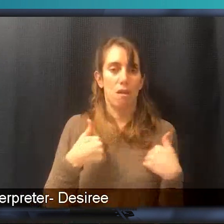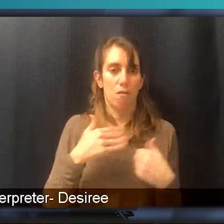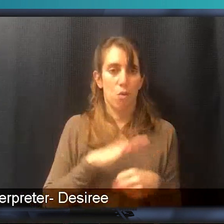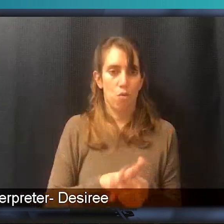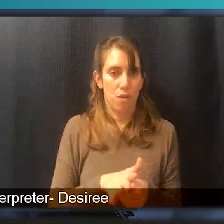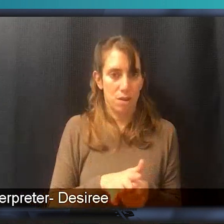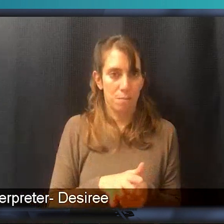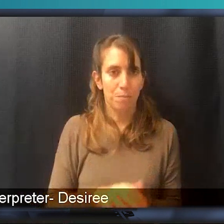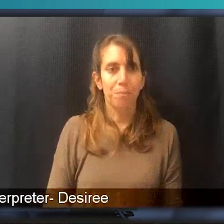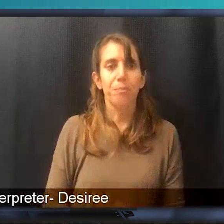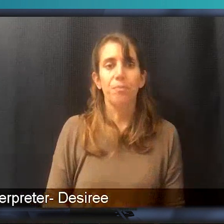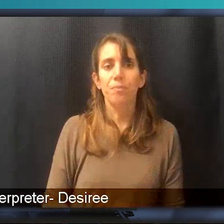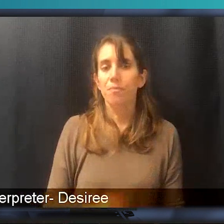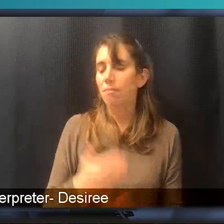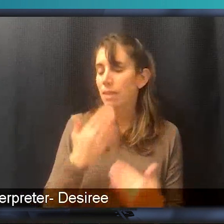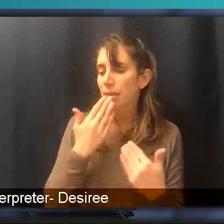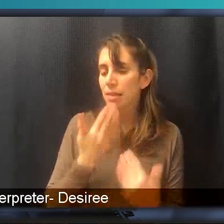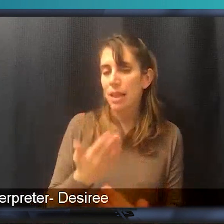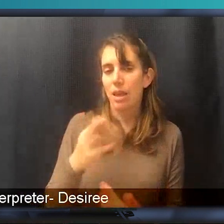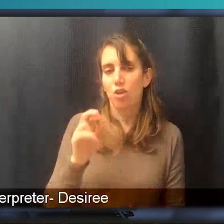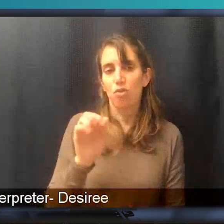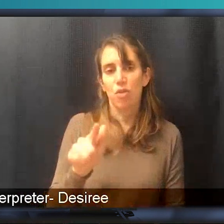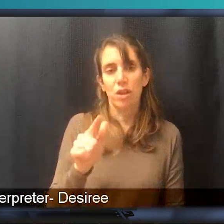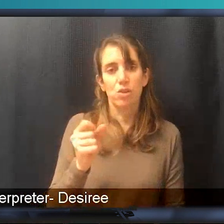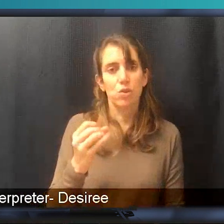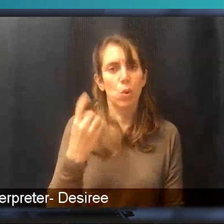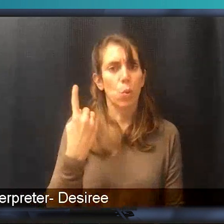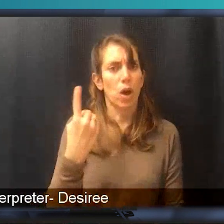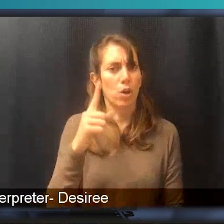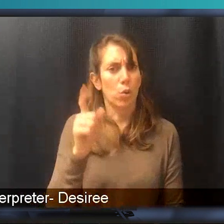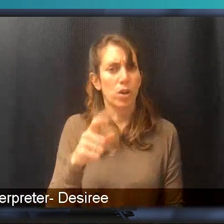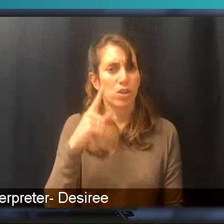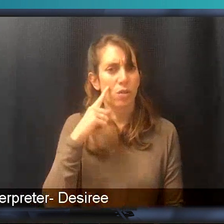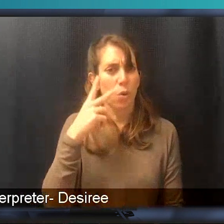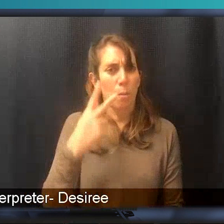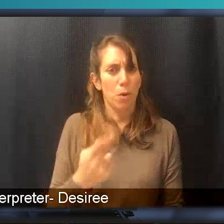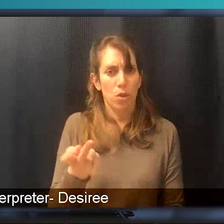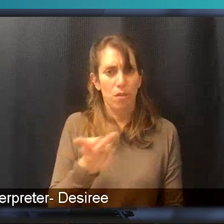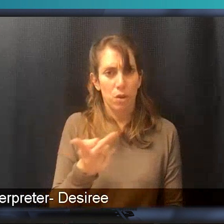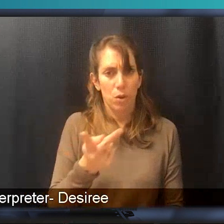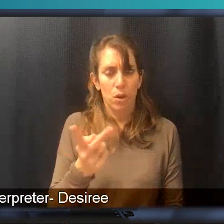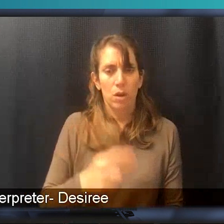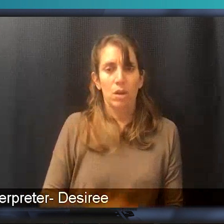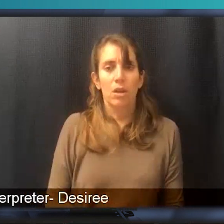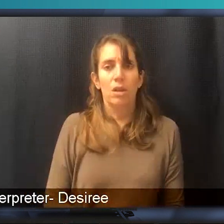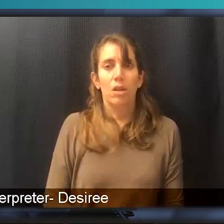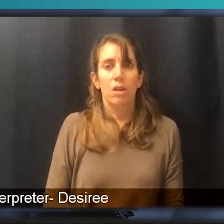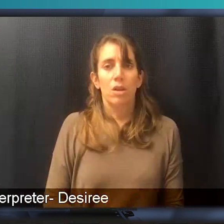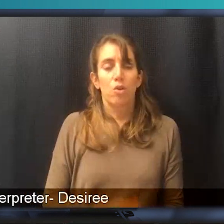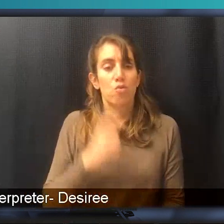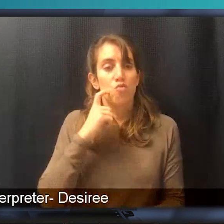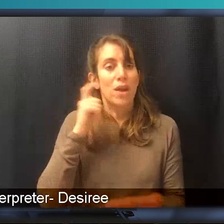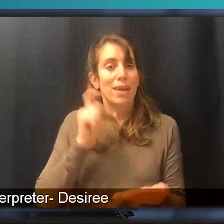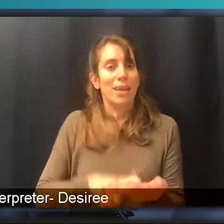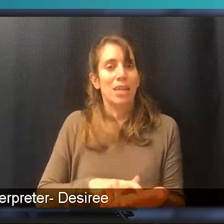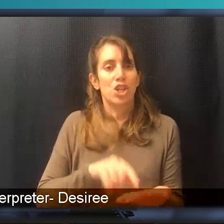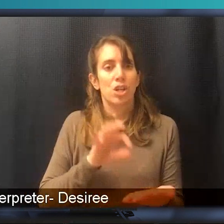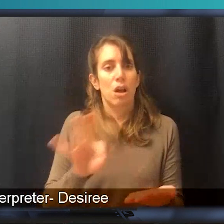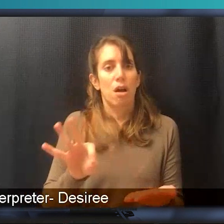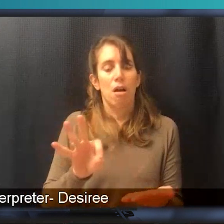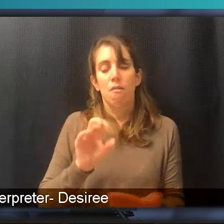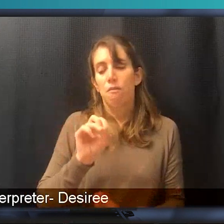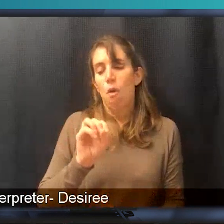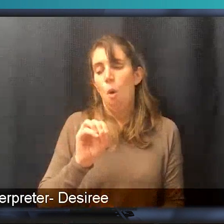Thank you, Rachel. So I guess one question for both of you is the recognition of